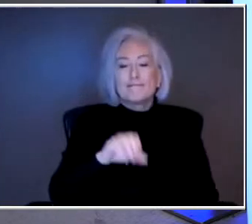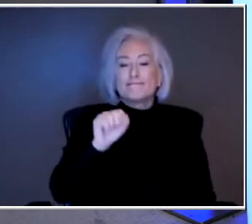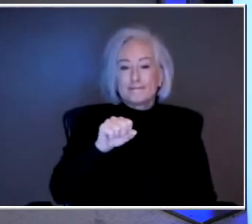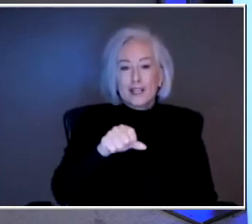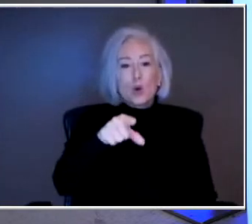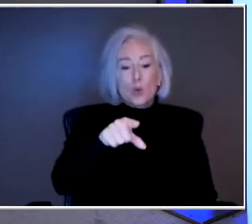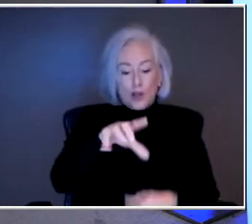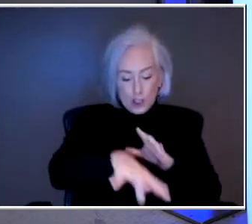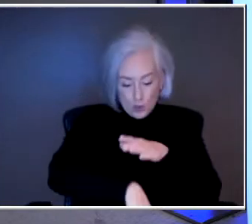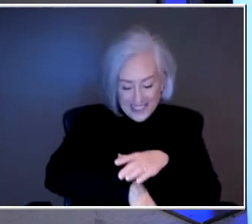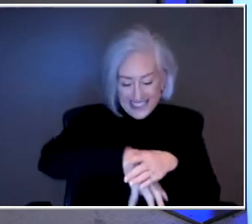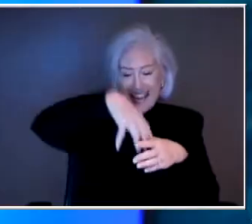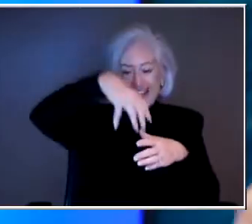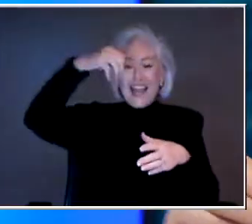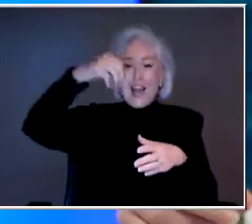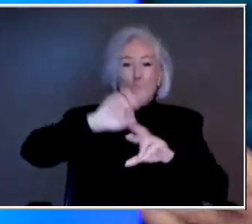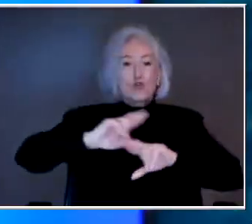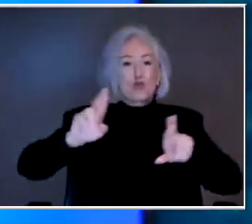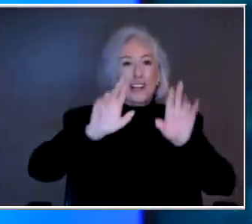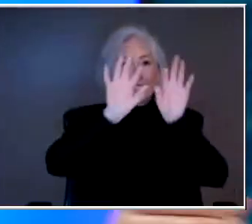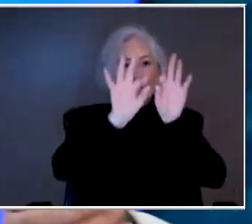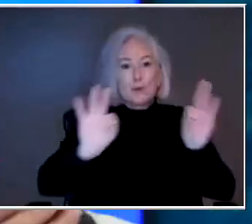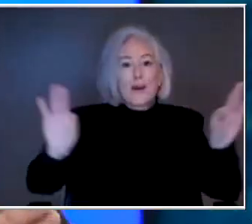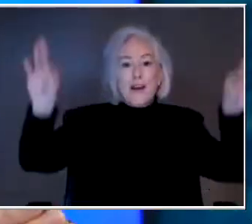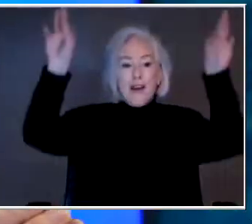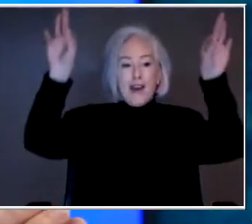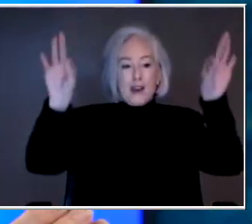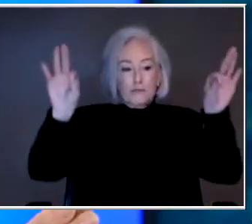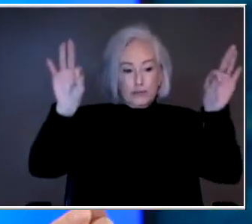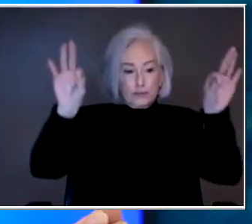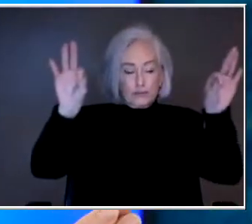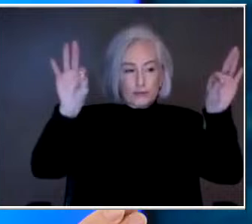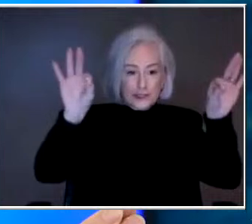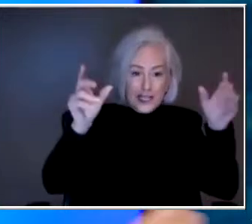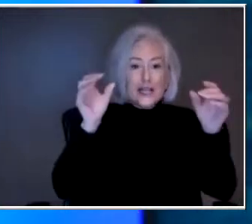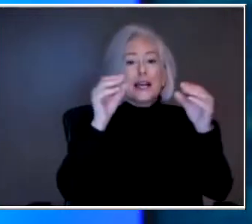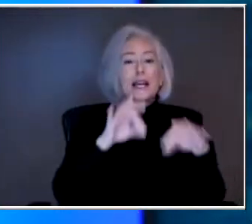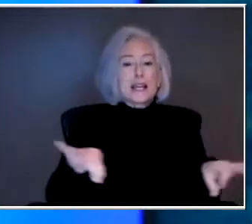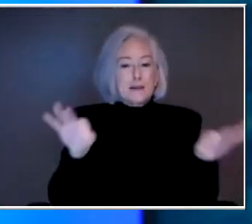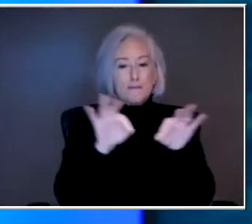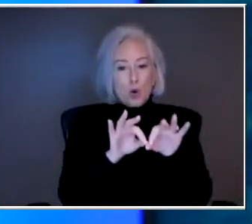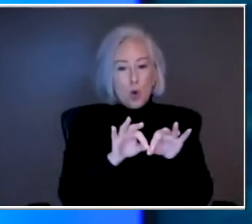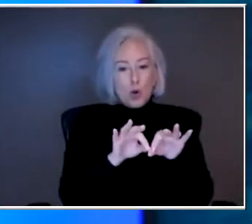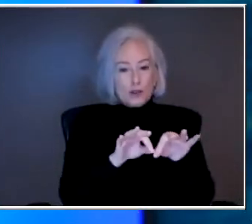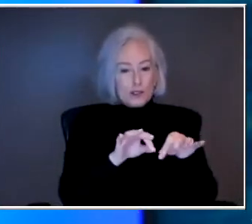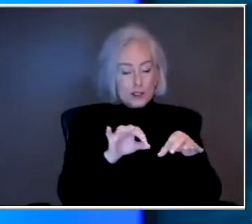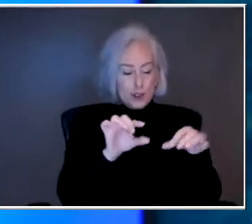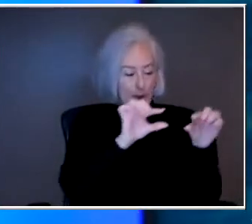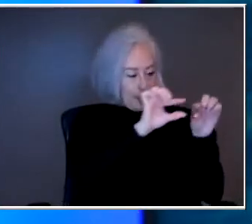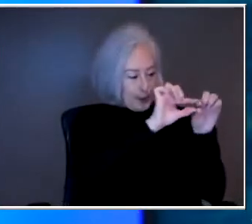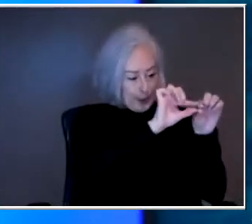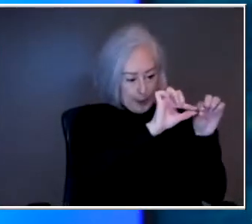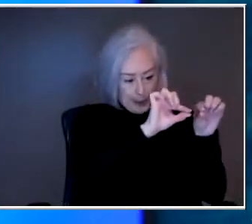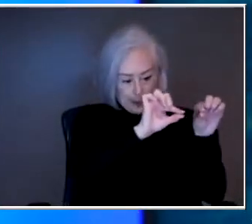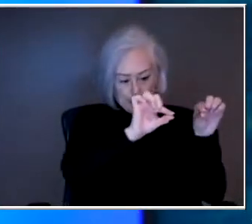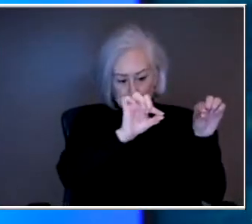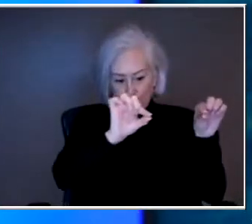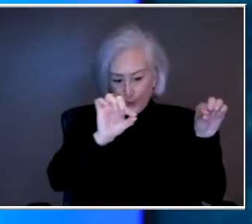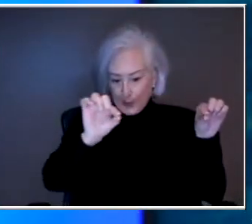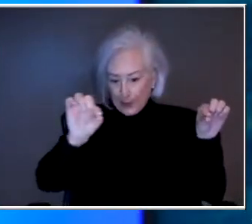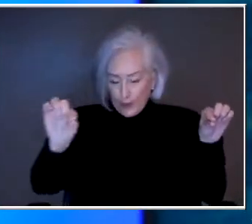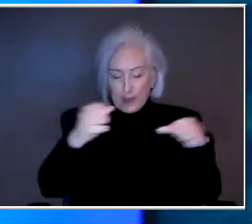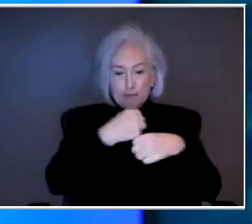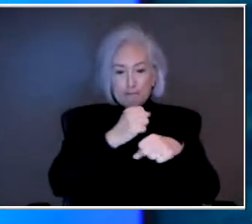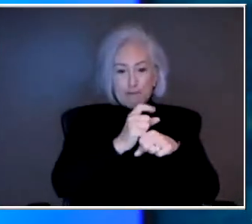and before you pack them up. And you want to just run along the entire strand of the light and make sure you're not seeing any frayed or pinched wires,